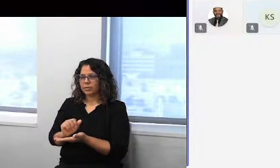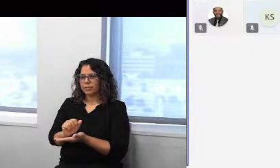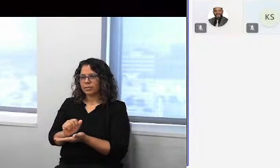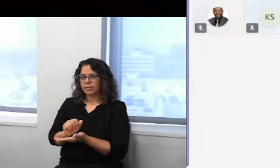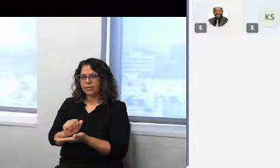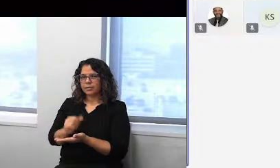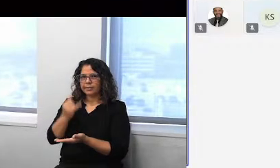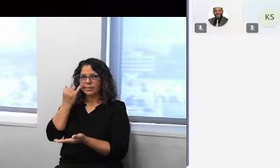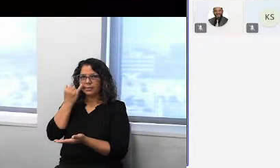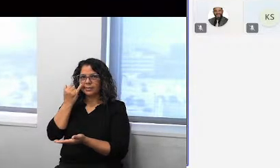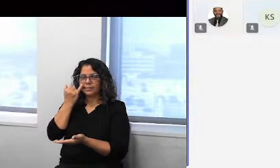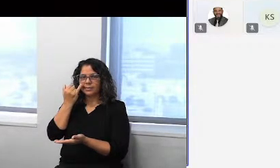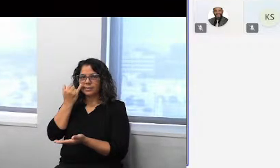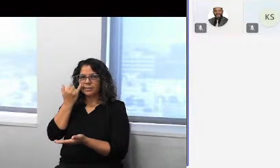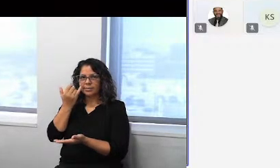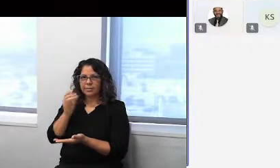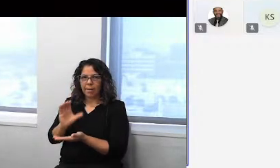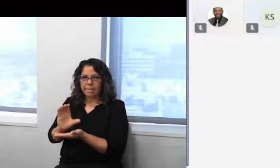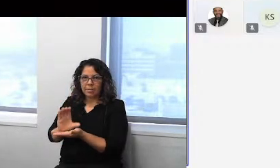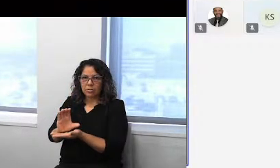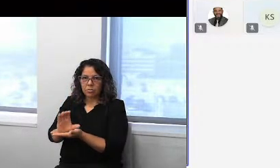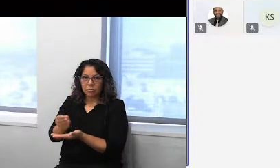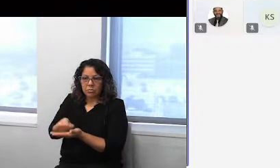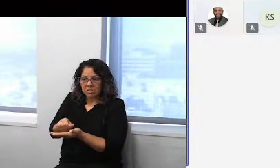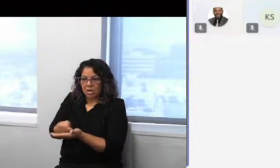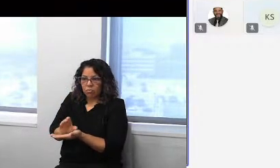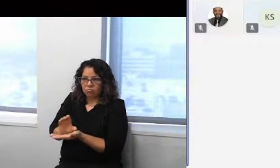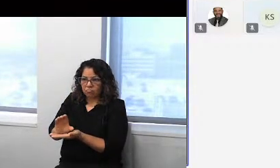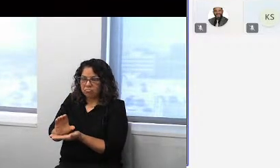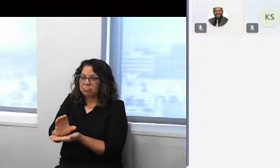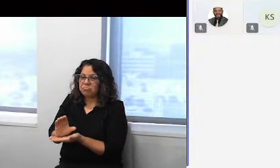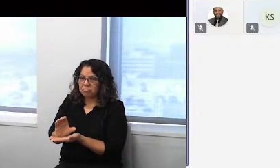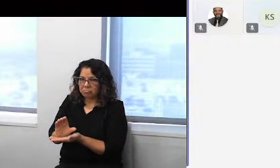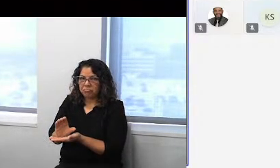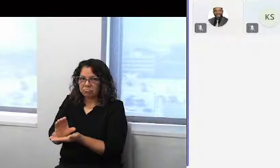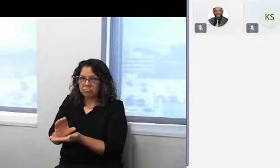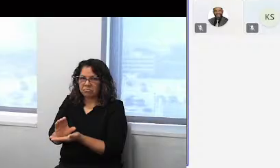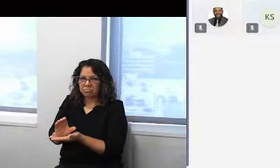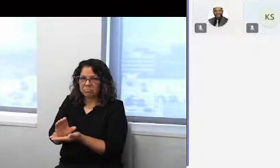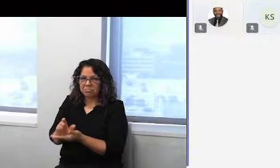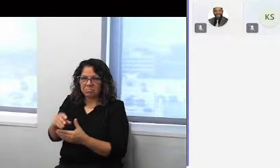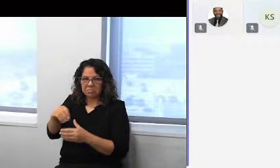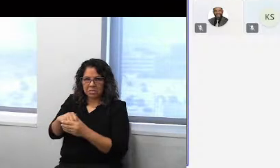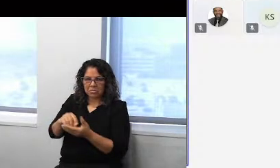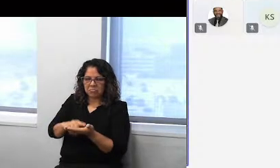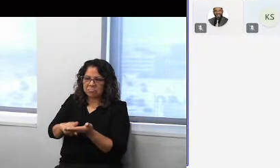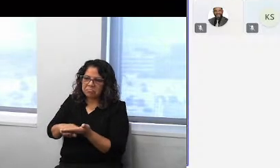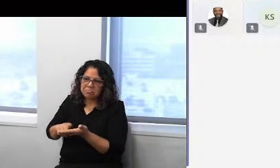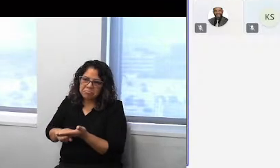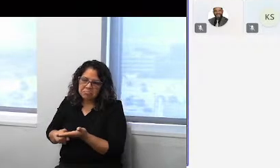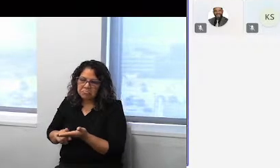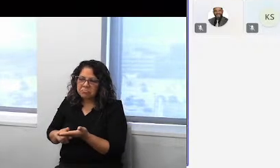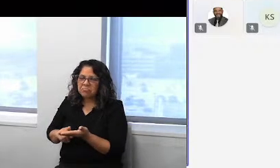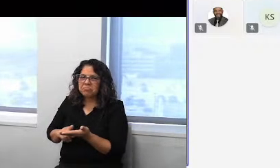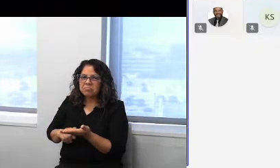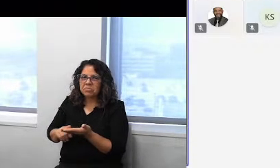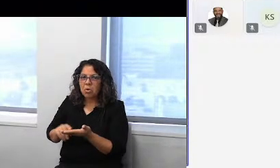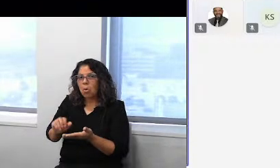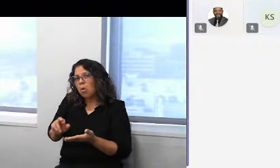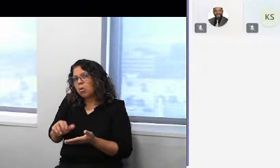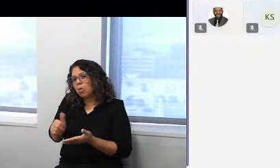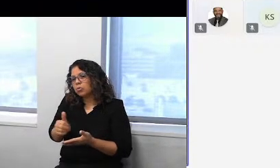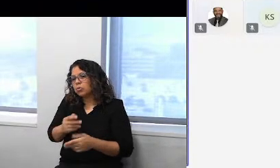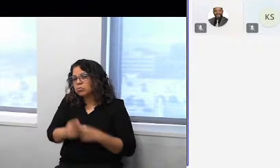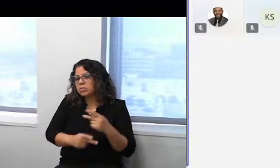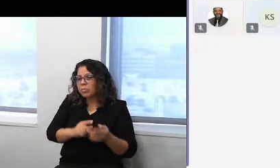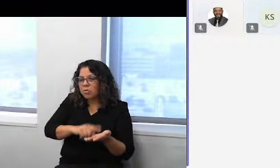revisions, internal or otherwise, because there is a potential change in public policy